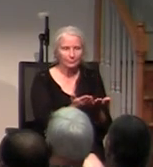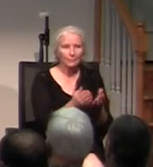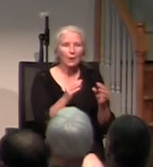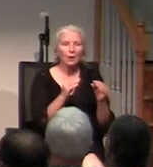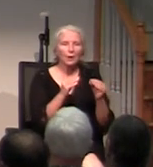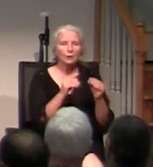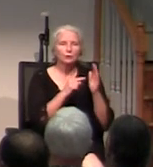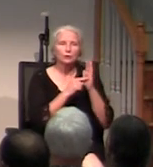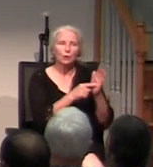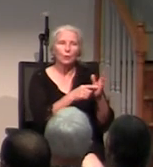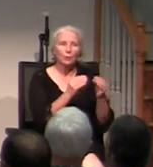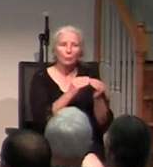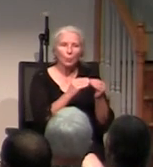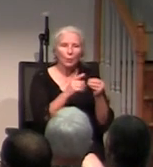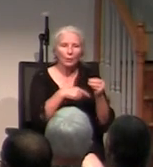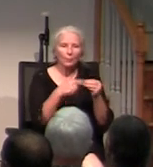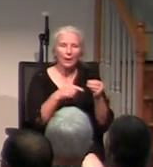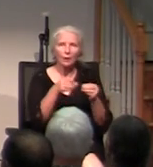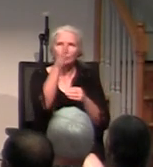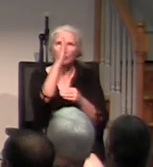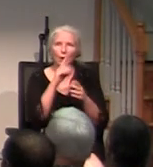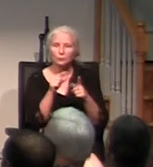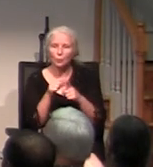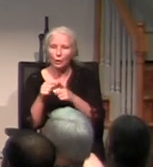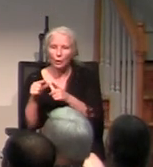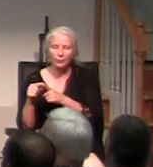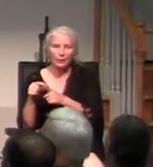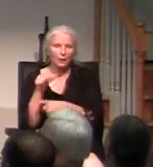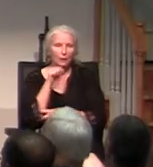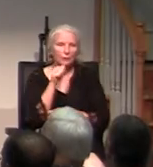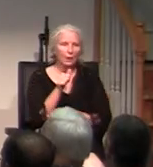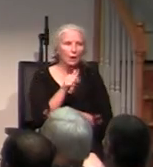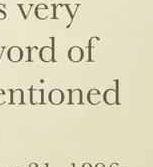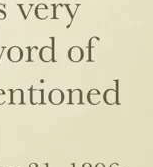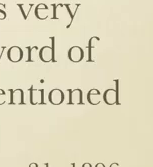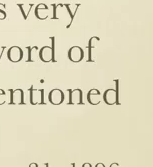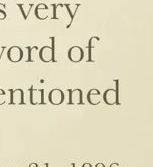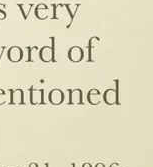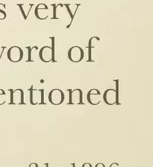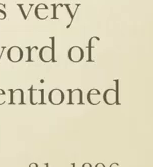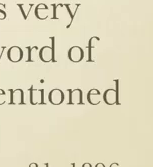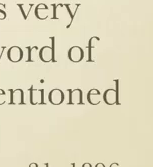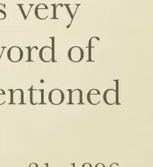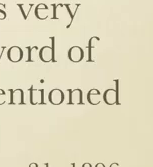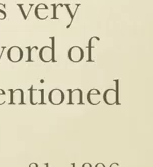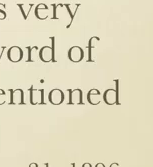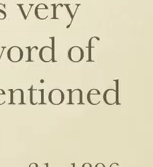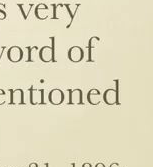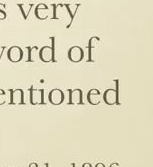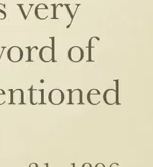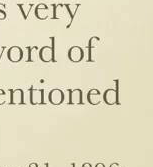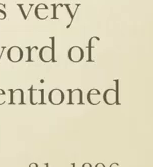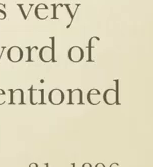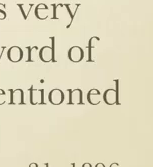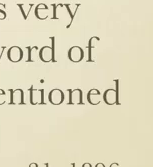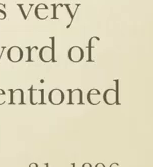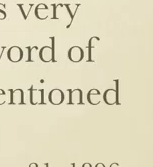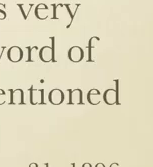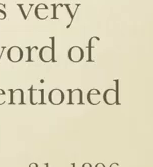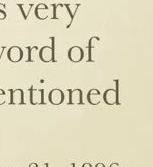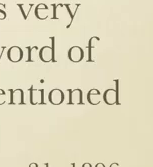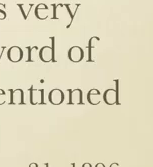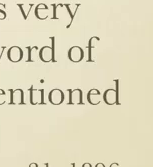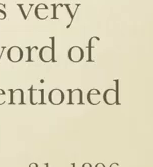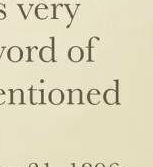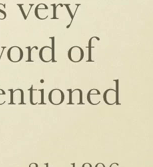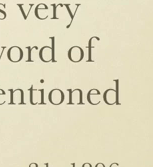word, the better. The enemy had things very much his own